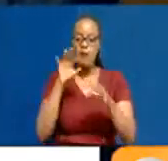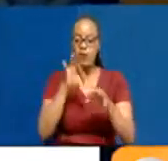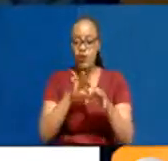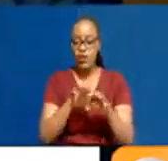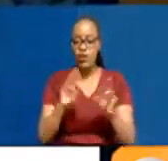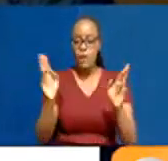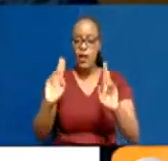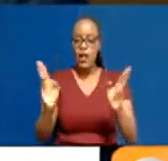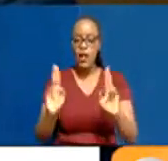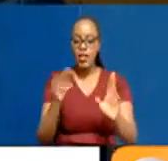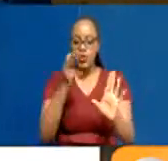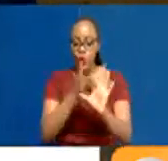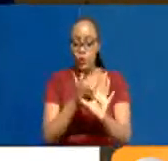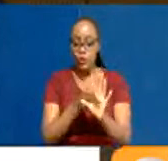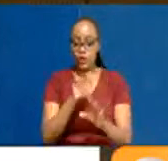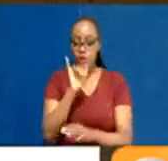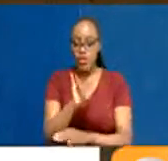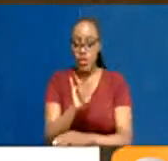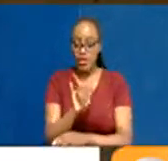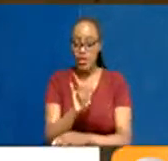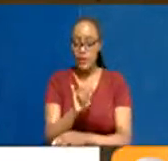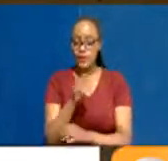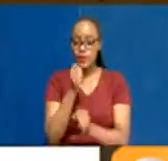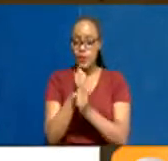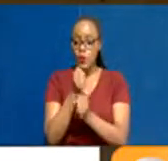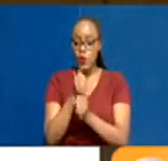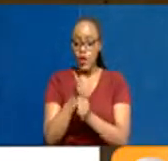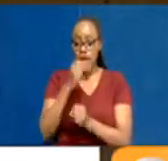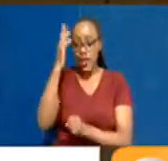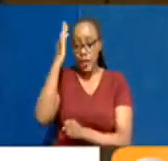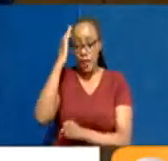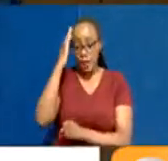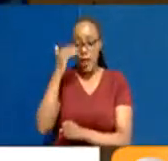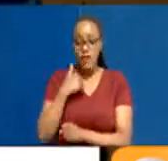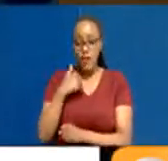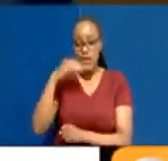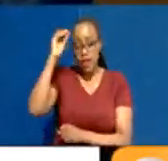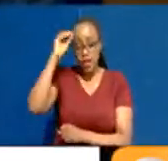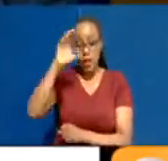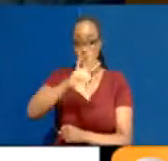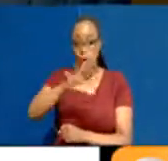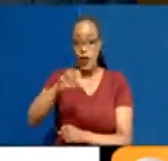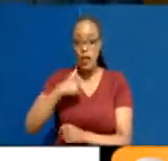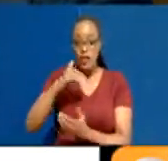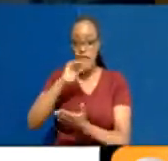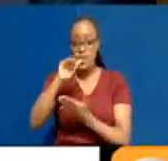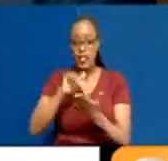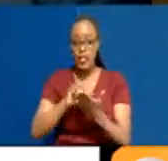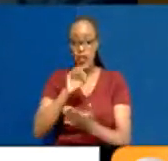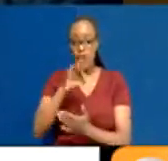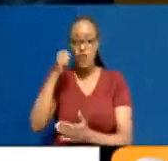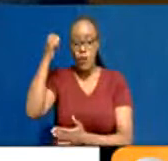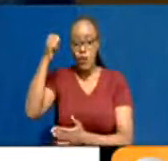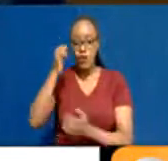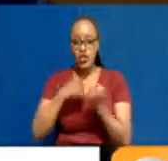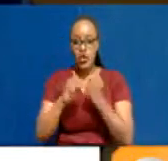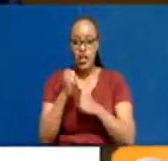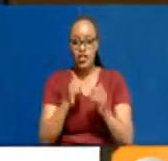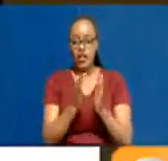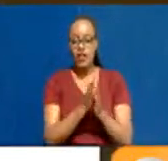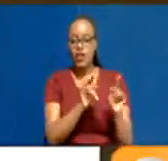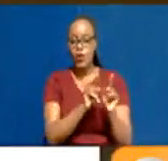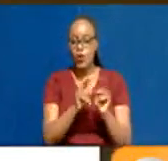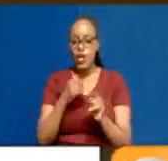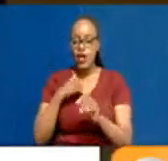will be ready to participate in that exercise. Remember, Kiambu County has been the epicenter of political activity, very